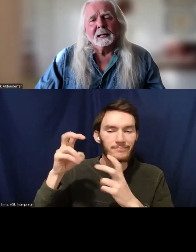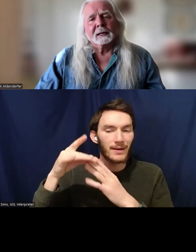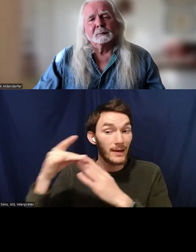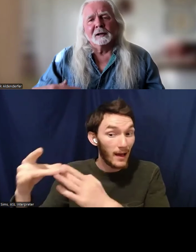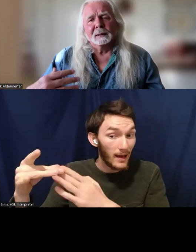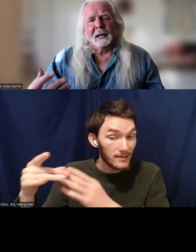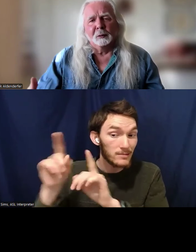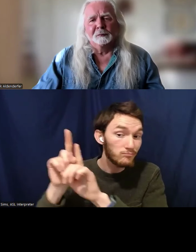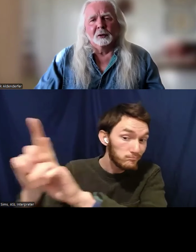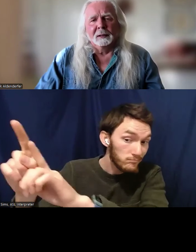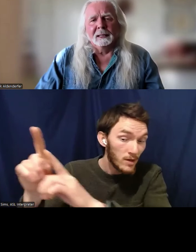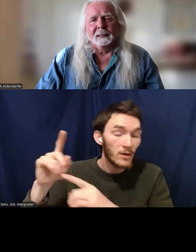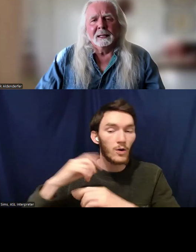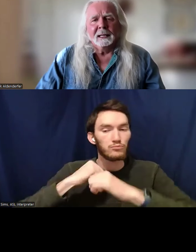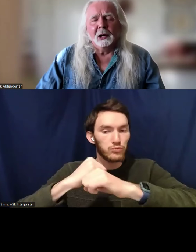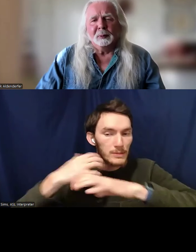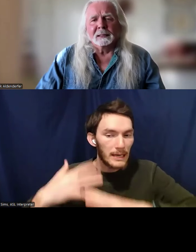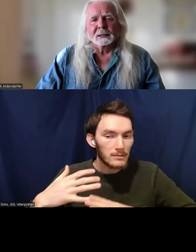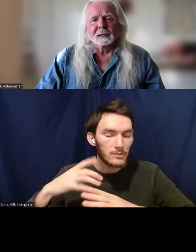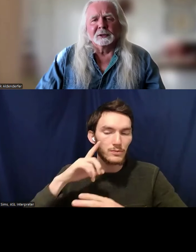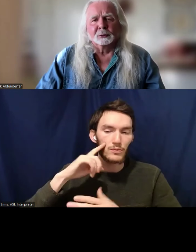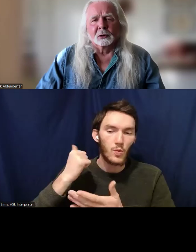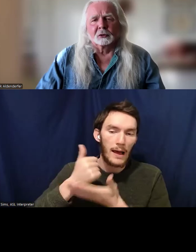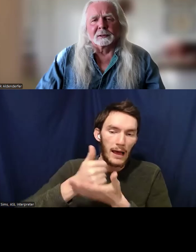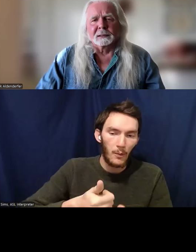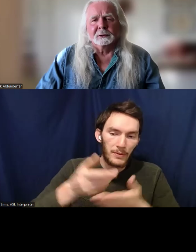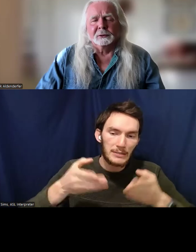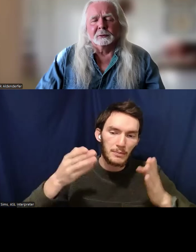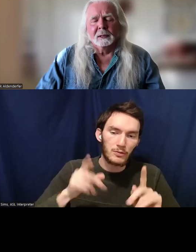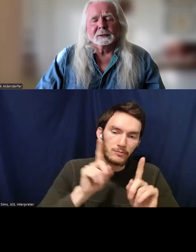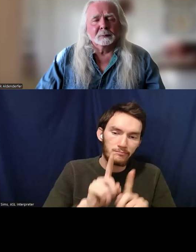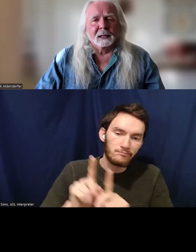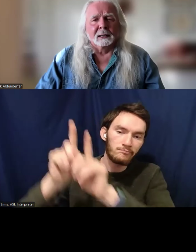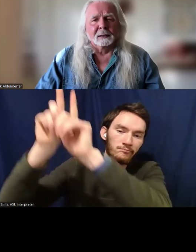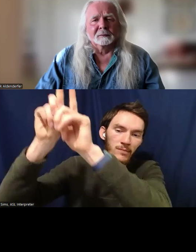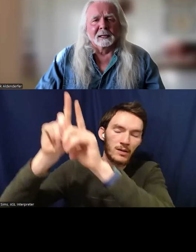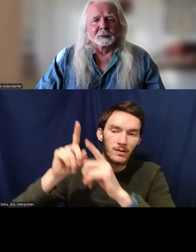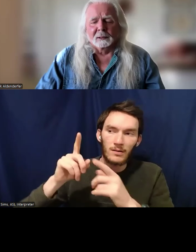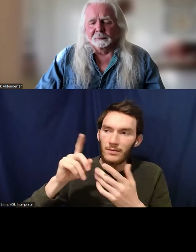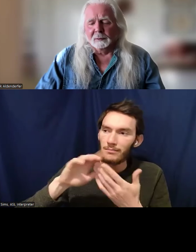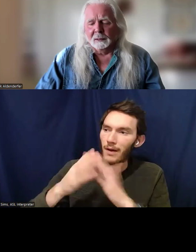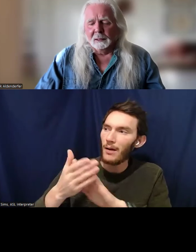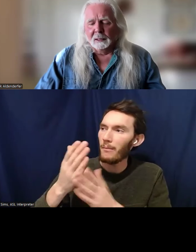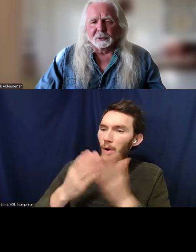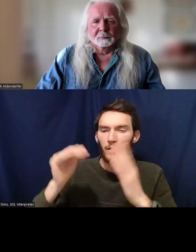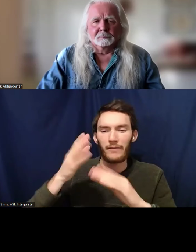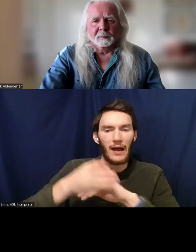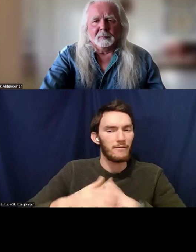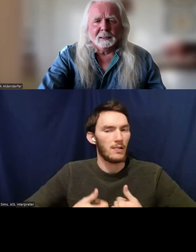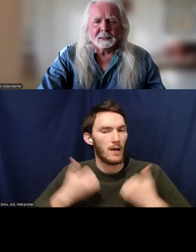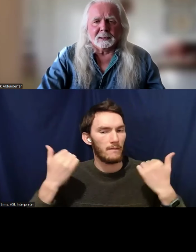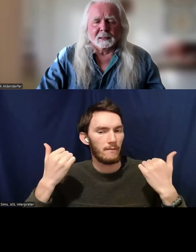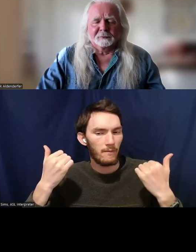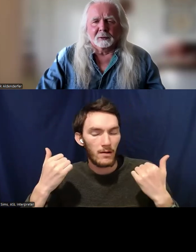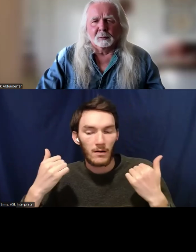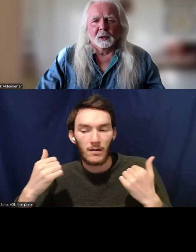protectors that might have been helpful in helping this individual cross into some kind of afterlife. So